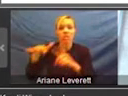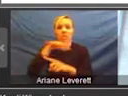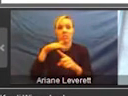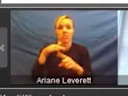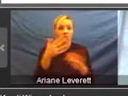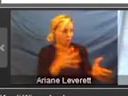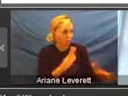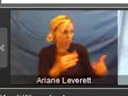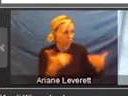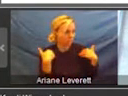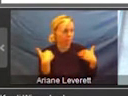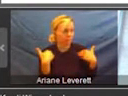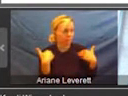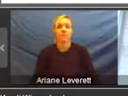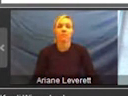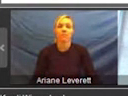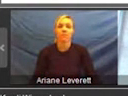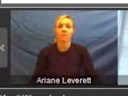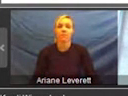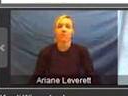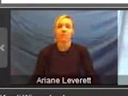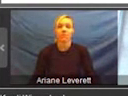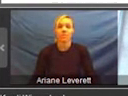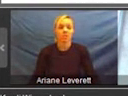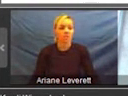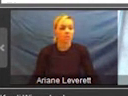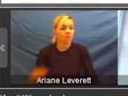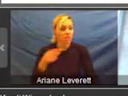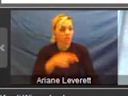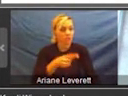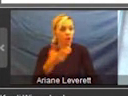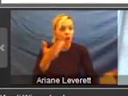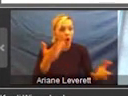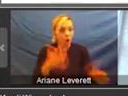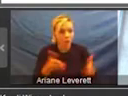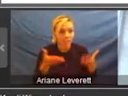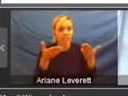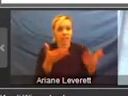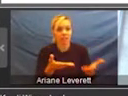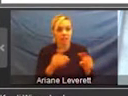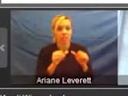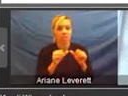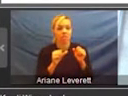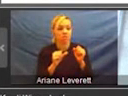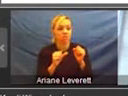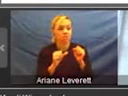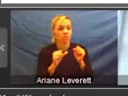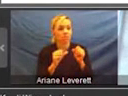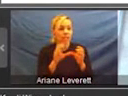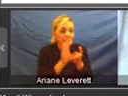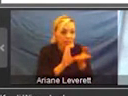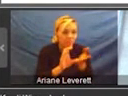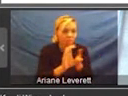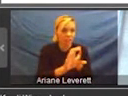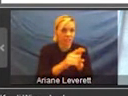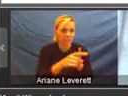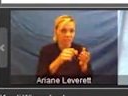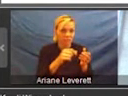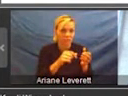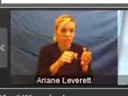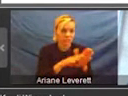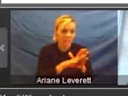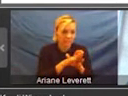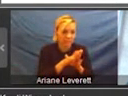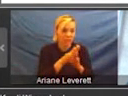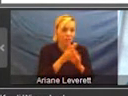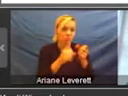And investing in those open and constantly like ongoing processes is much more sustainable and beneficial to everyone